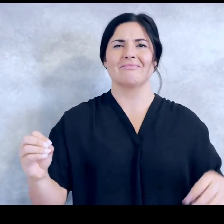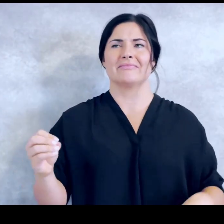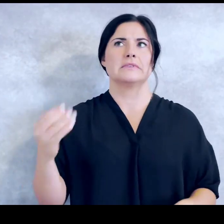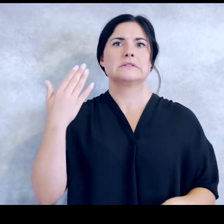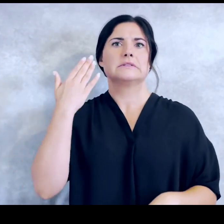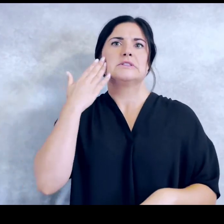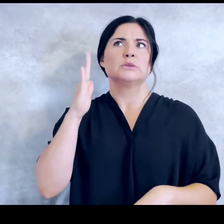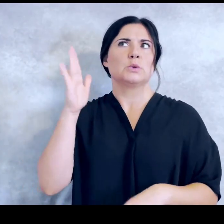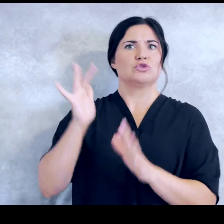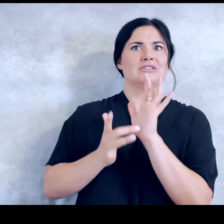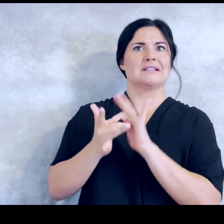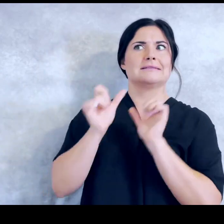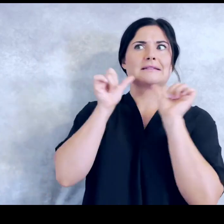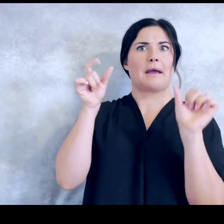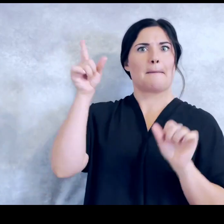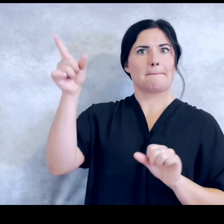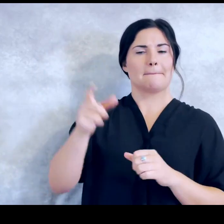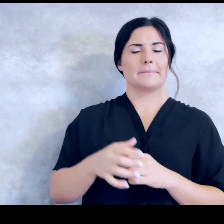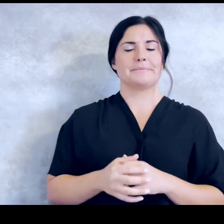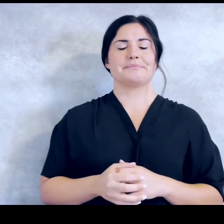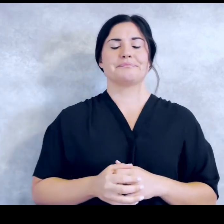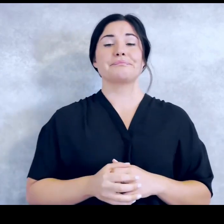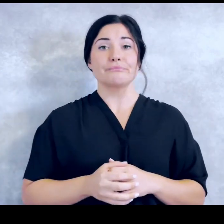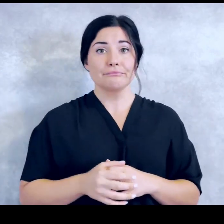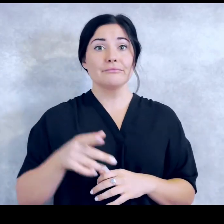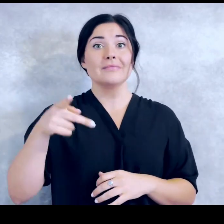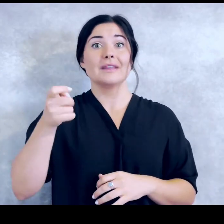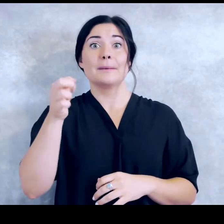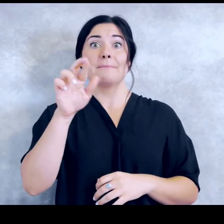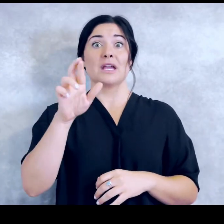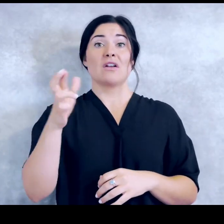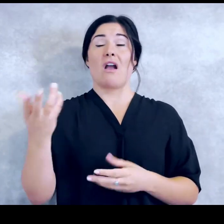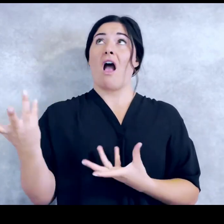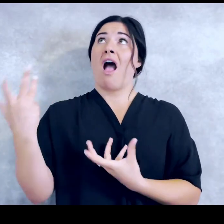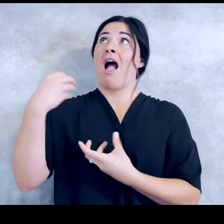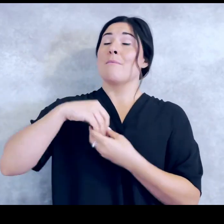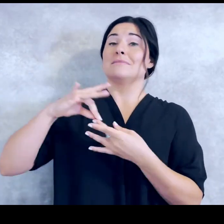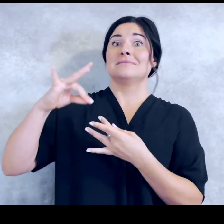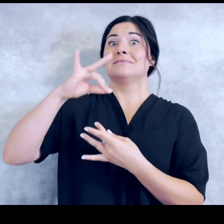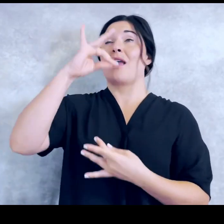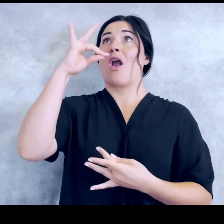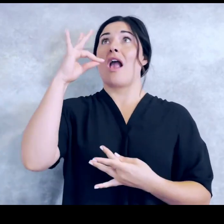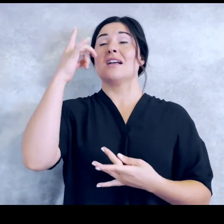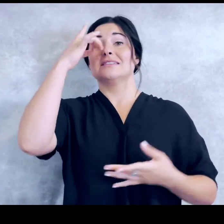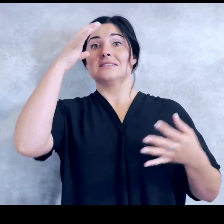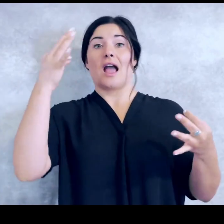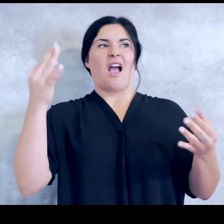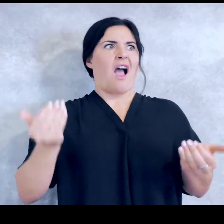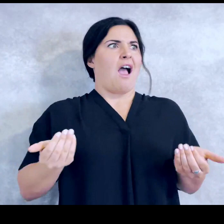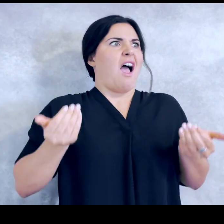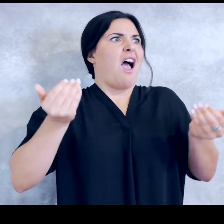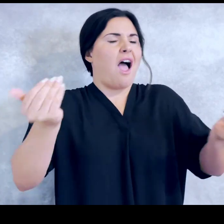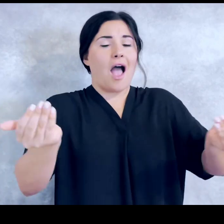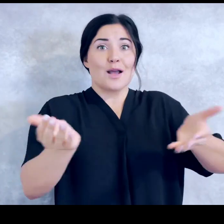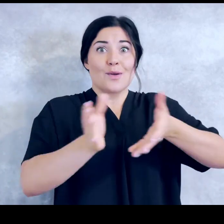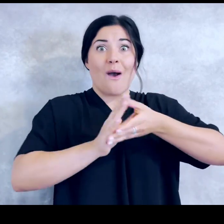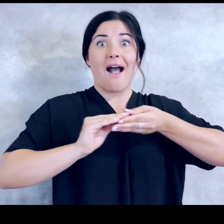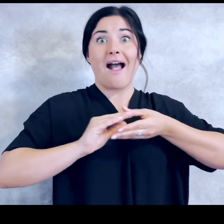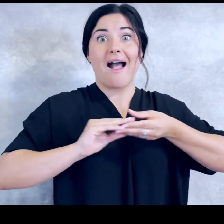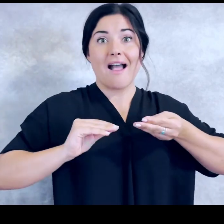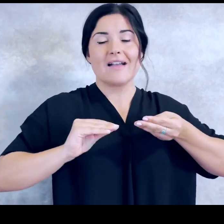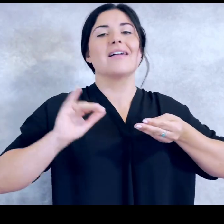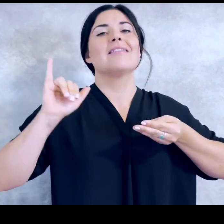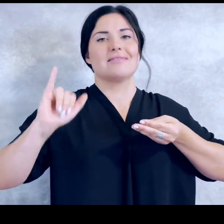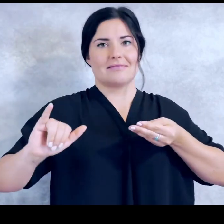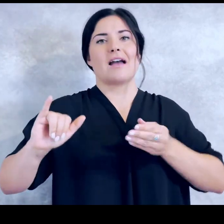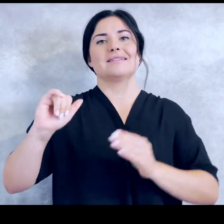say, he's my guy. After they're filled with the Spirit, Peter stands out above the rest and delivers a message to the people watching.